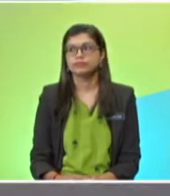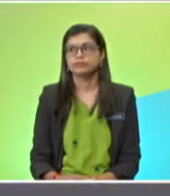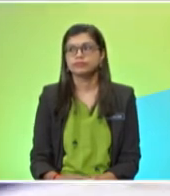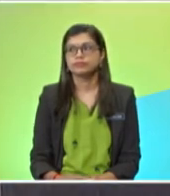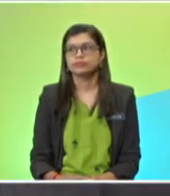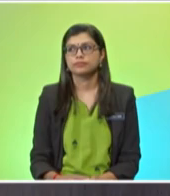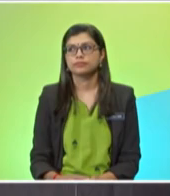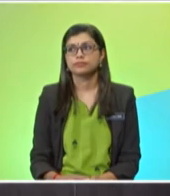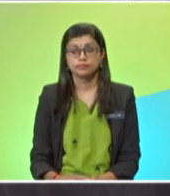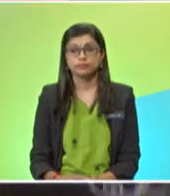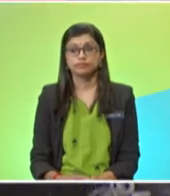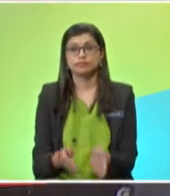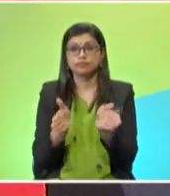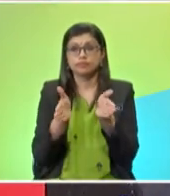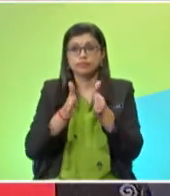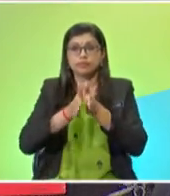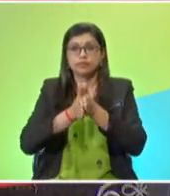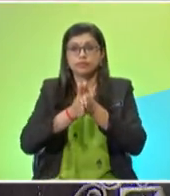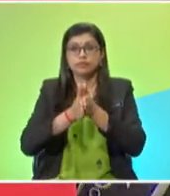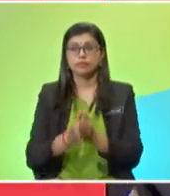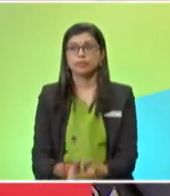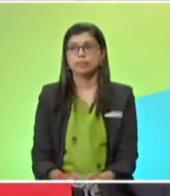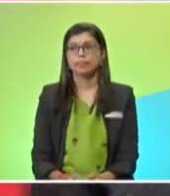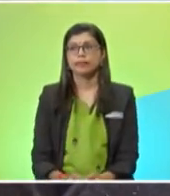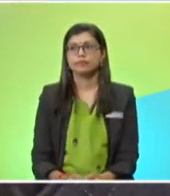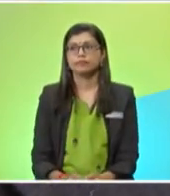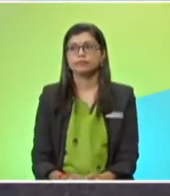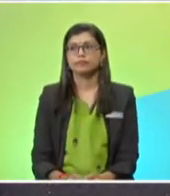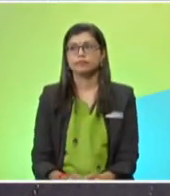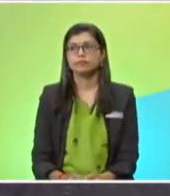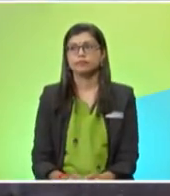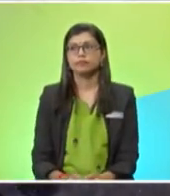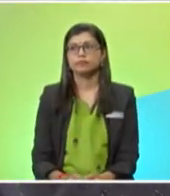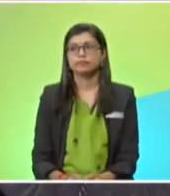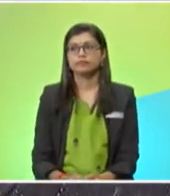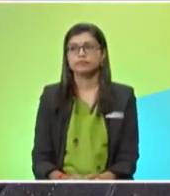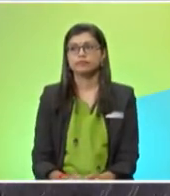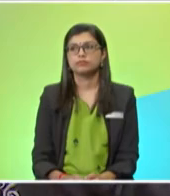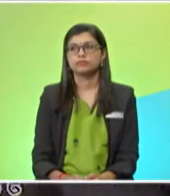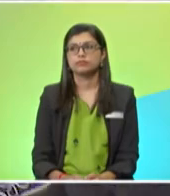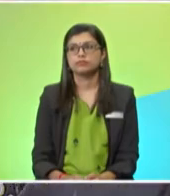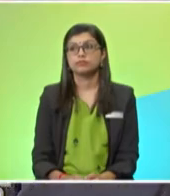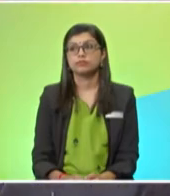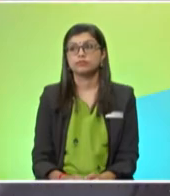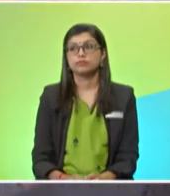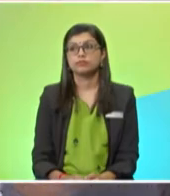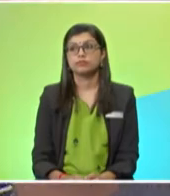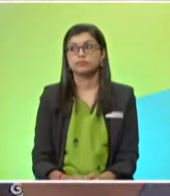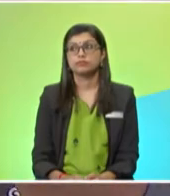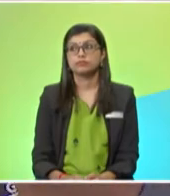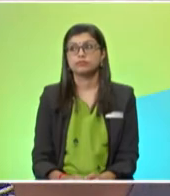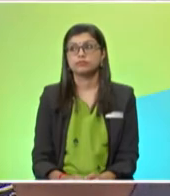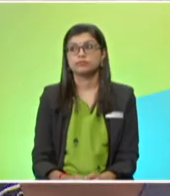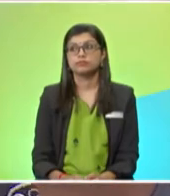it'll become like this. And I fold it into half like this. Okay, now we're going to make the...